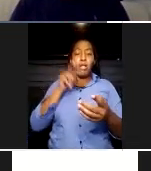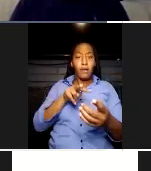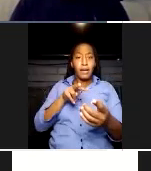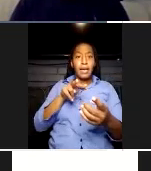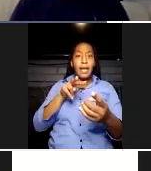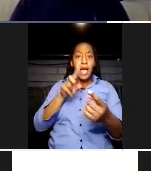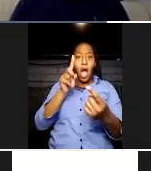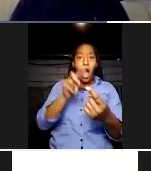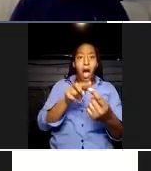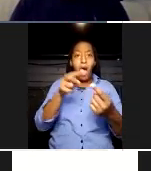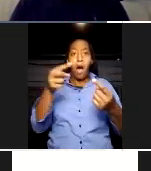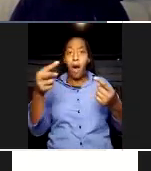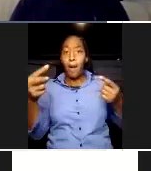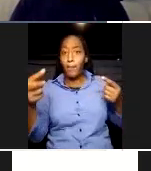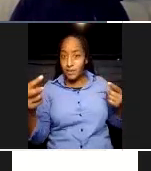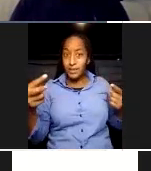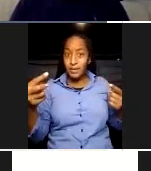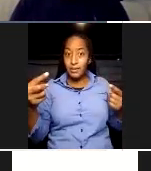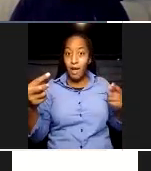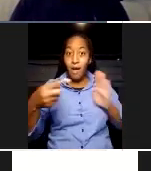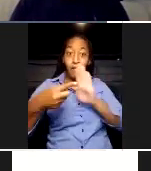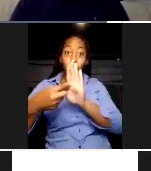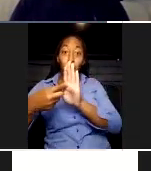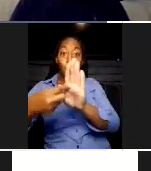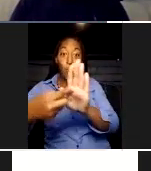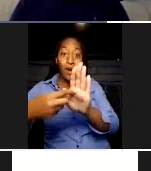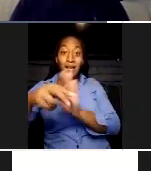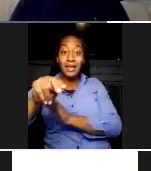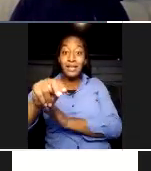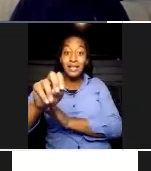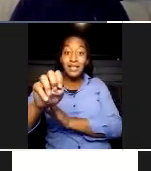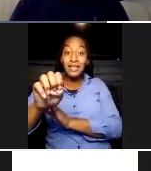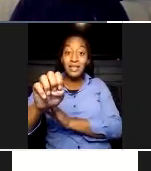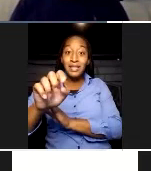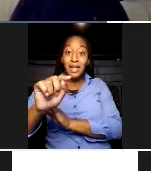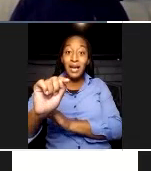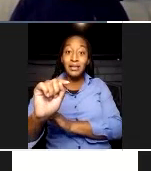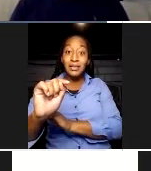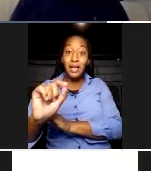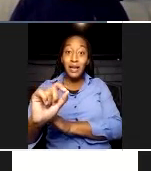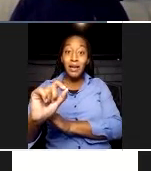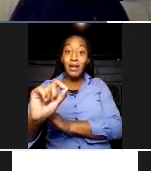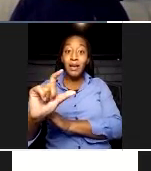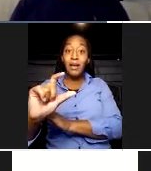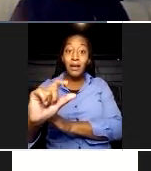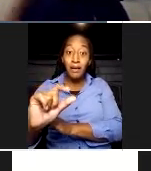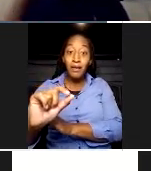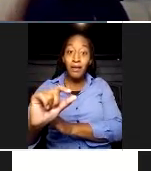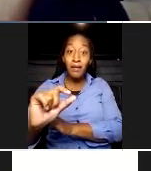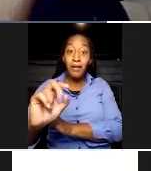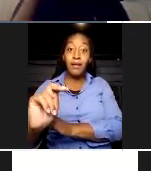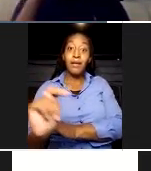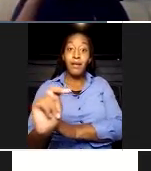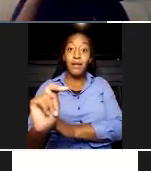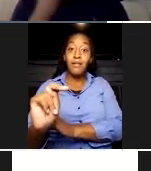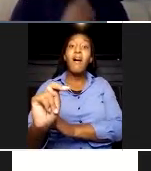Newton's second law, the net force is equal to what? Mass times acceleration, okay? And so I